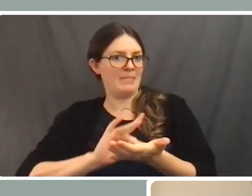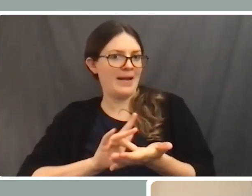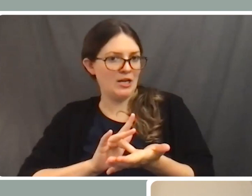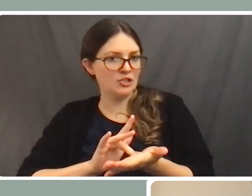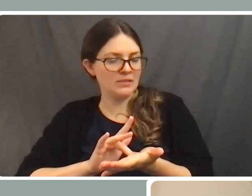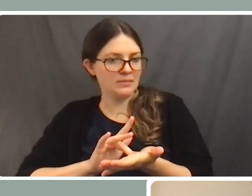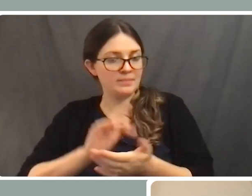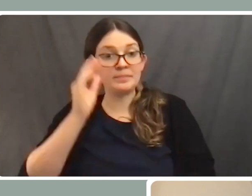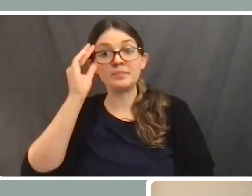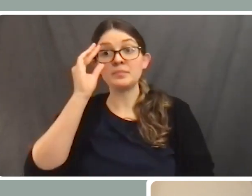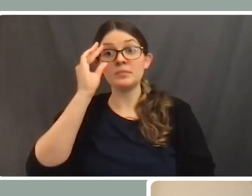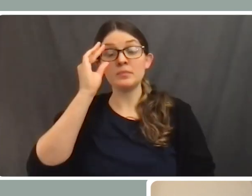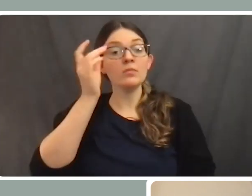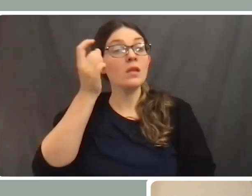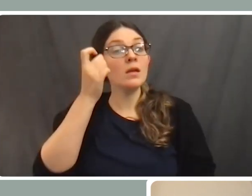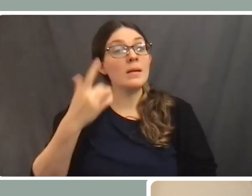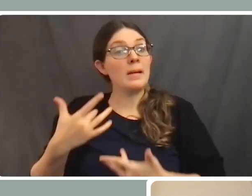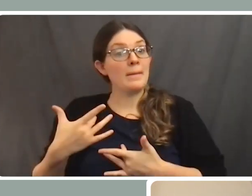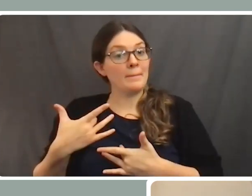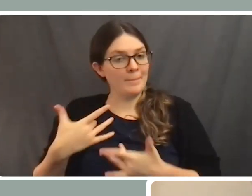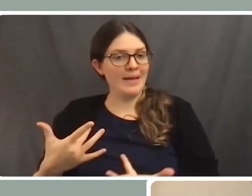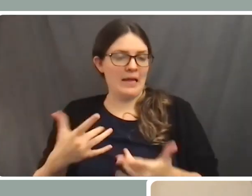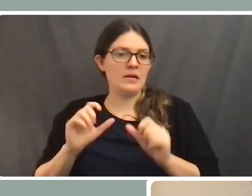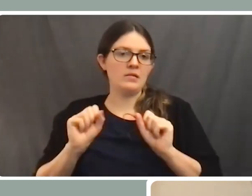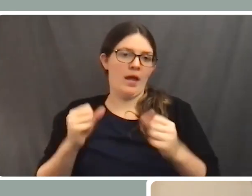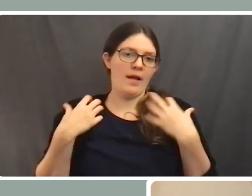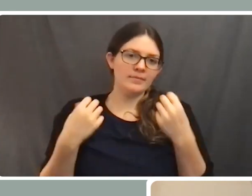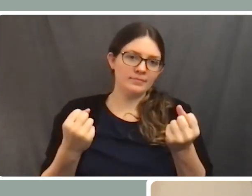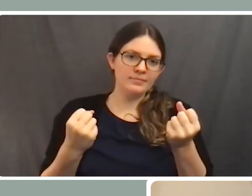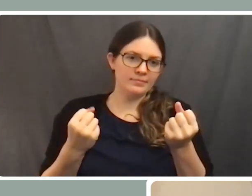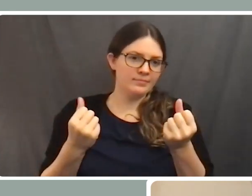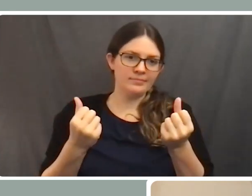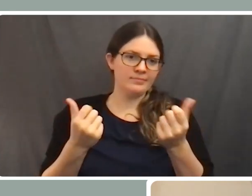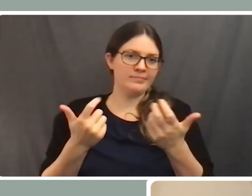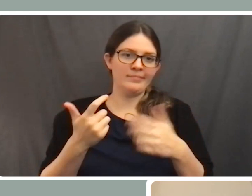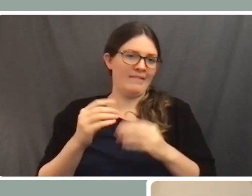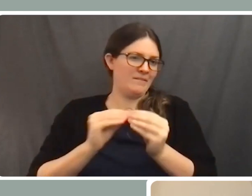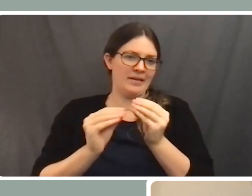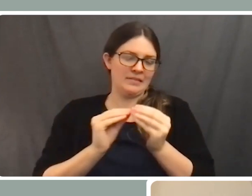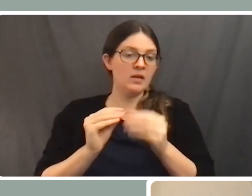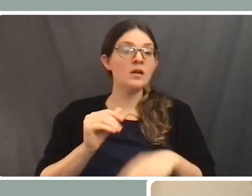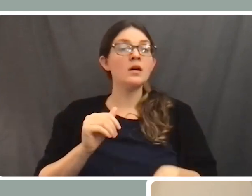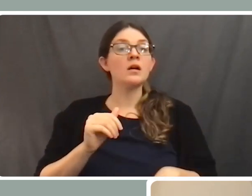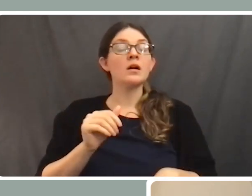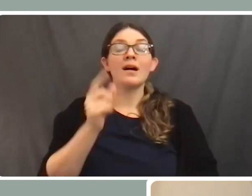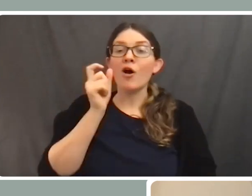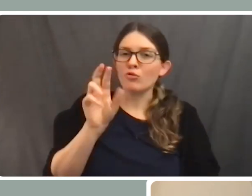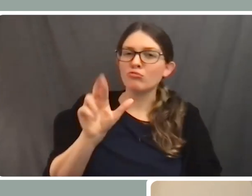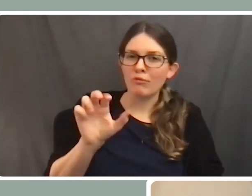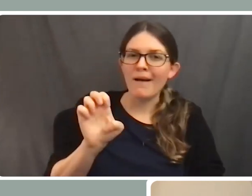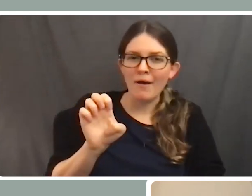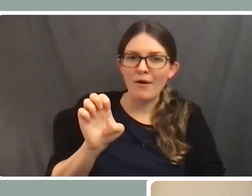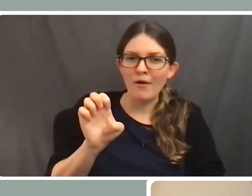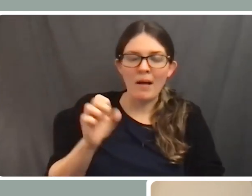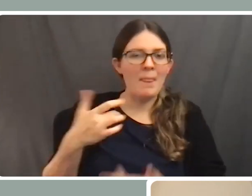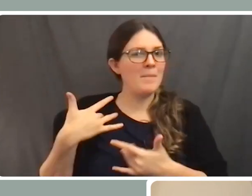is usually totally reversible. So it's rare, it's usually reversible, and it's usually